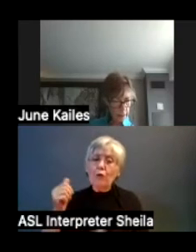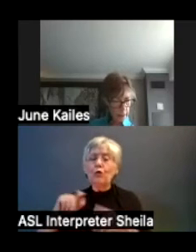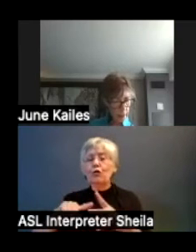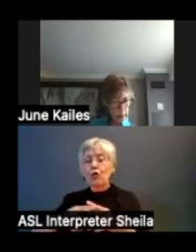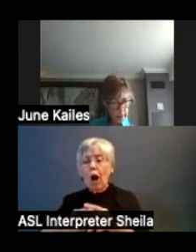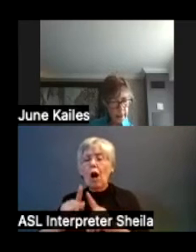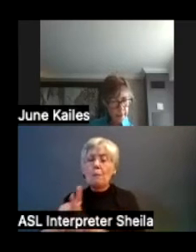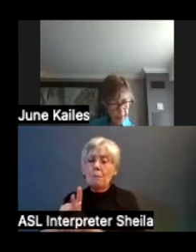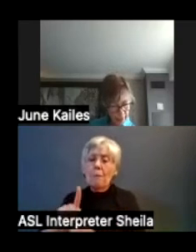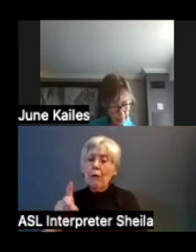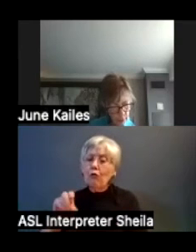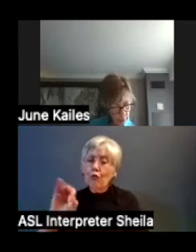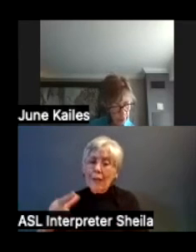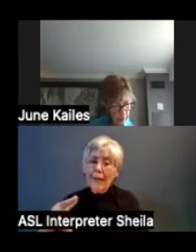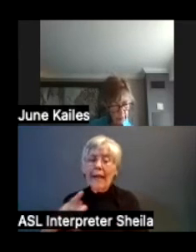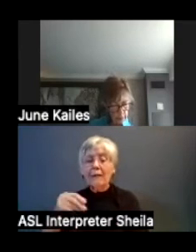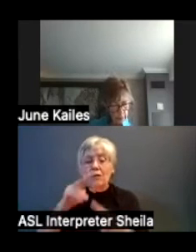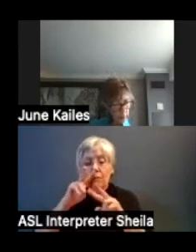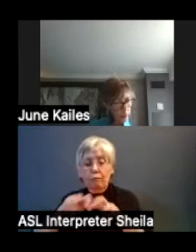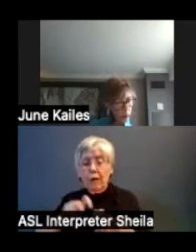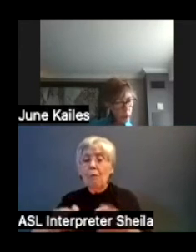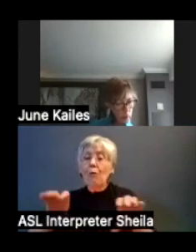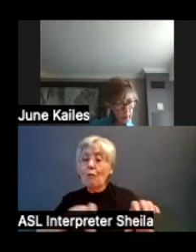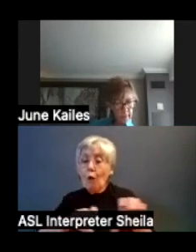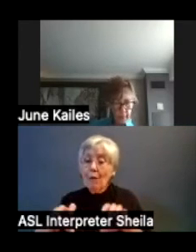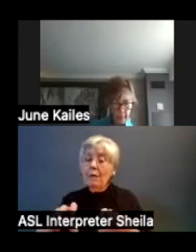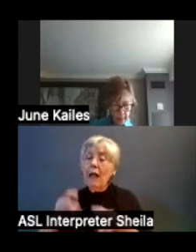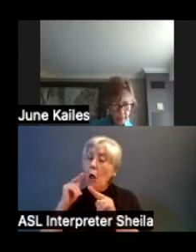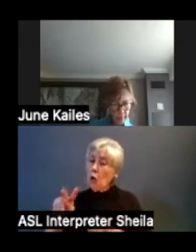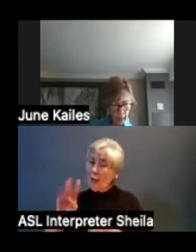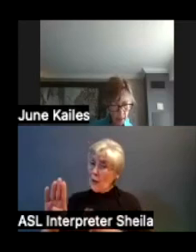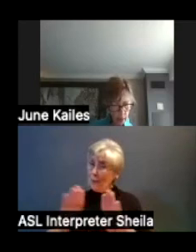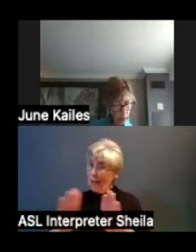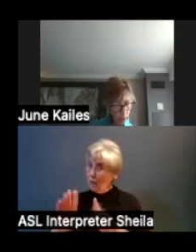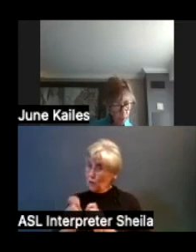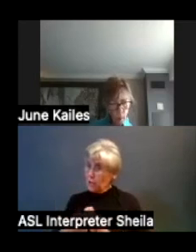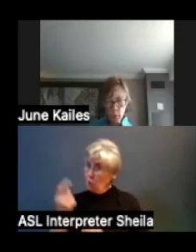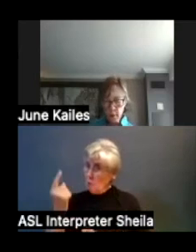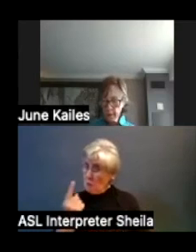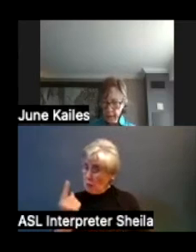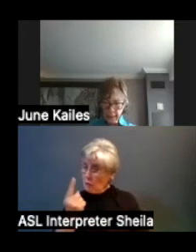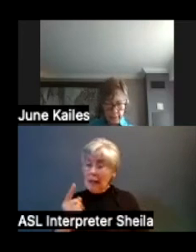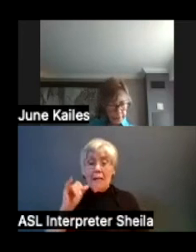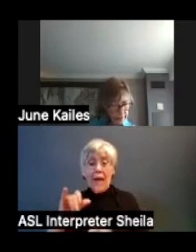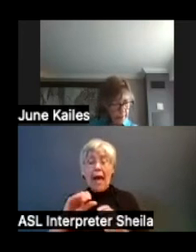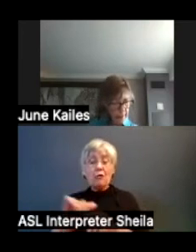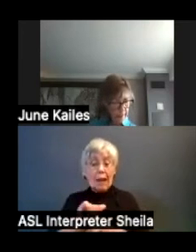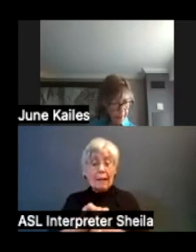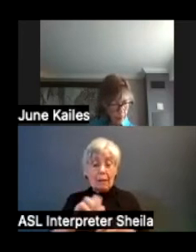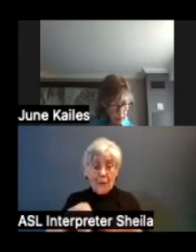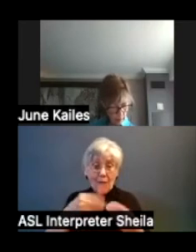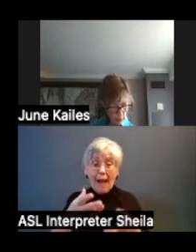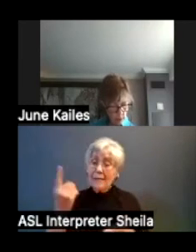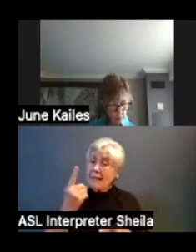change? Did behavior change? Was there an impact? What were the changes in